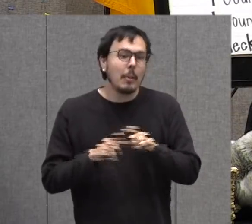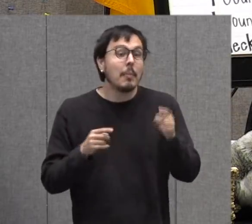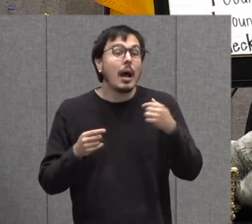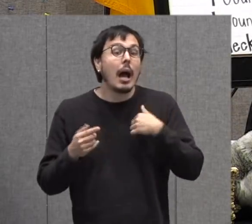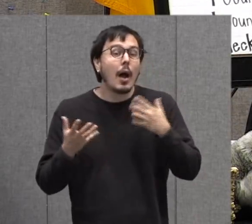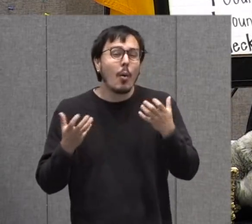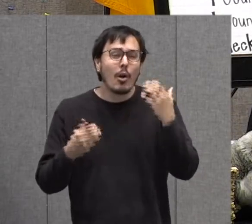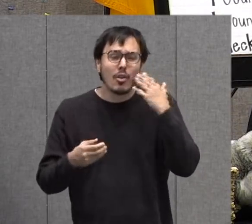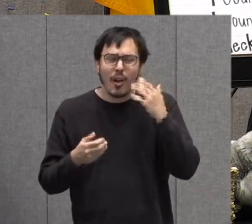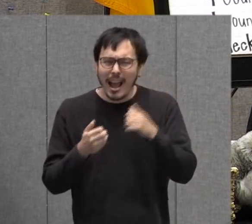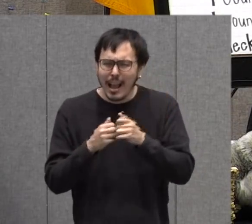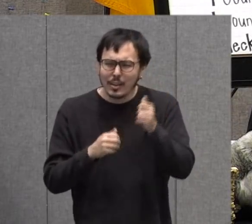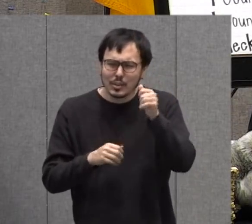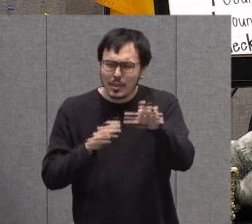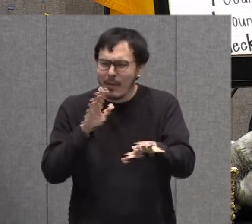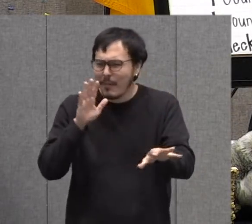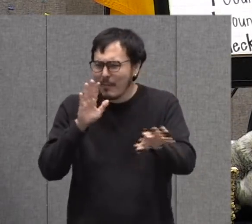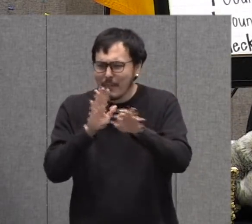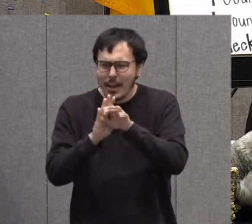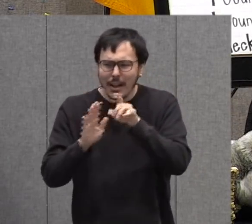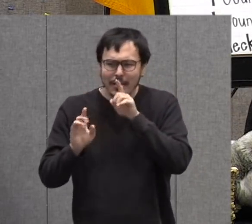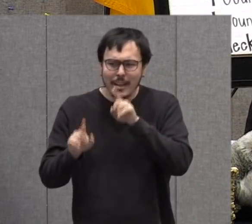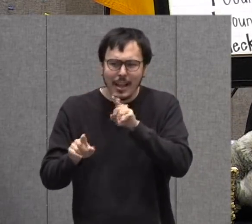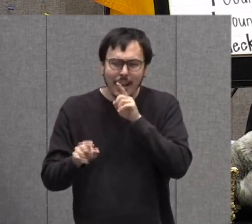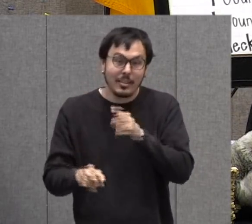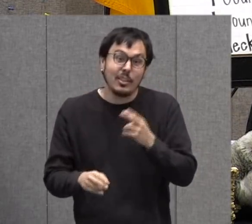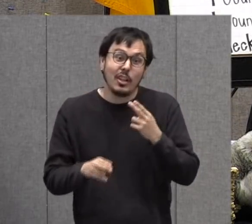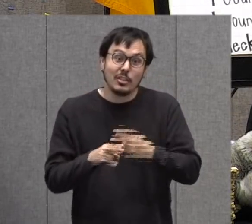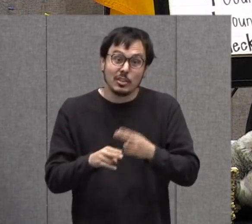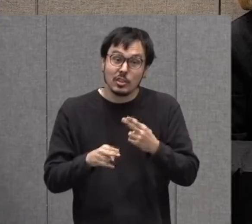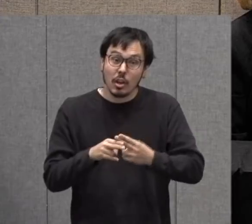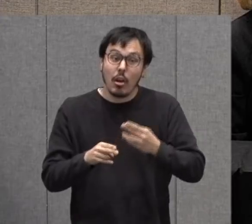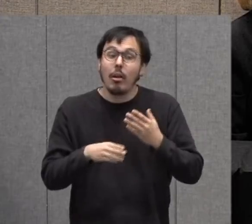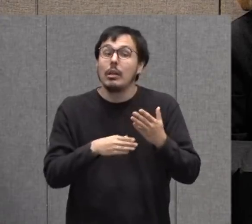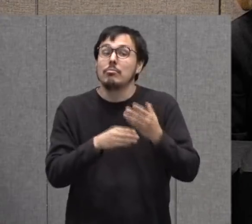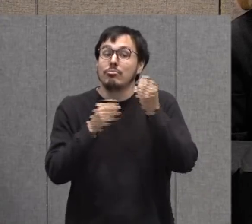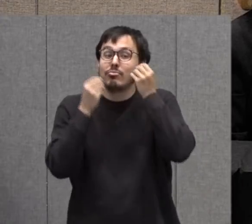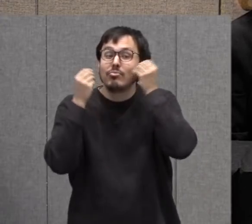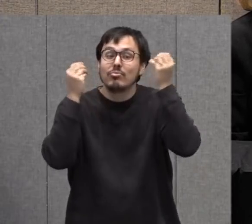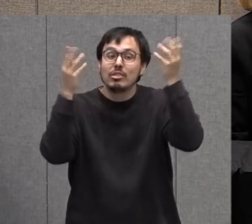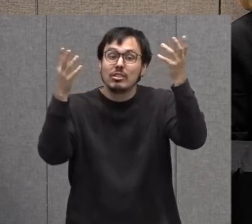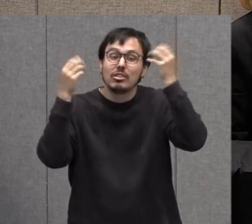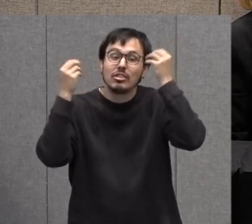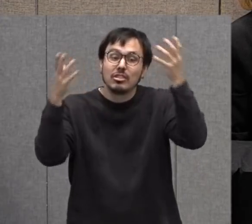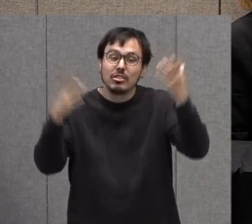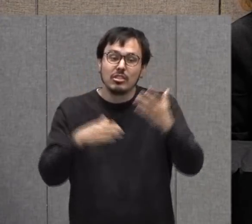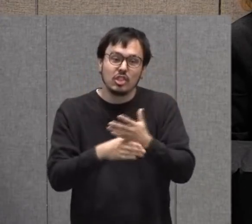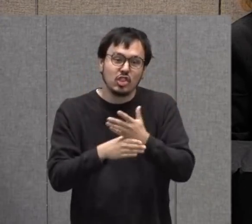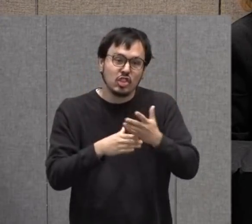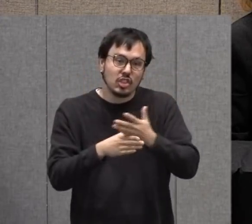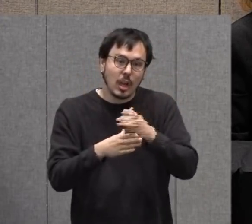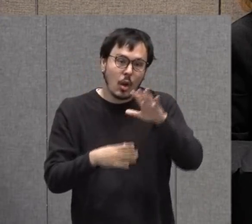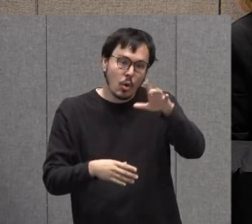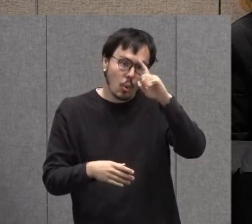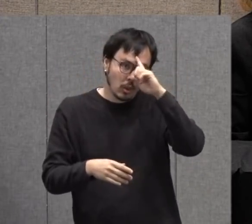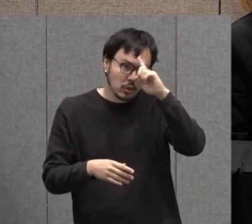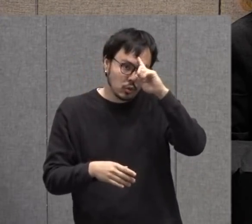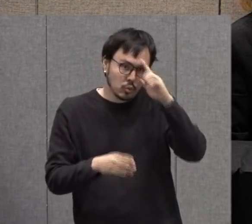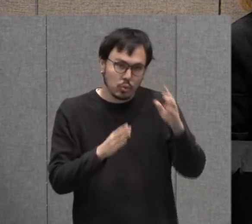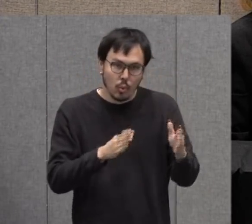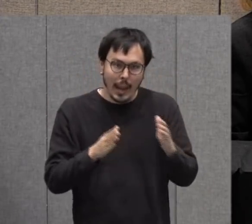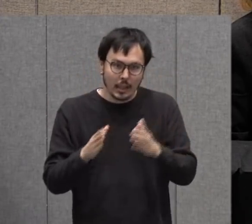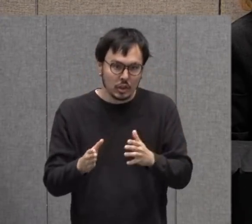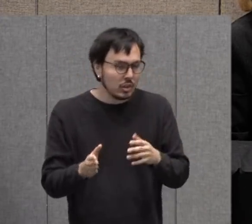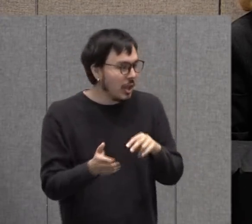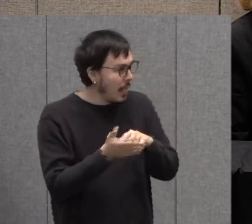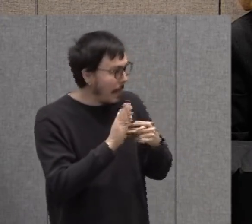want to know, how did you find your answer? That's called share your strategy. So share my strategy is like, how did